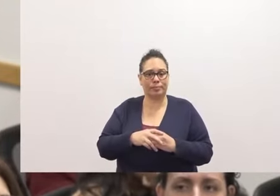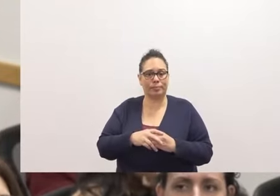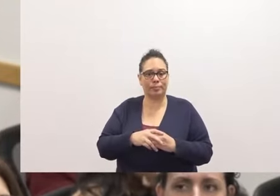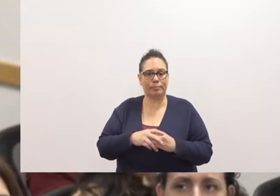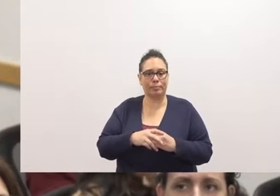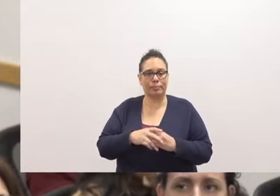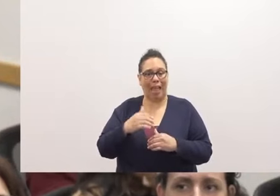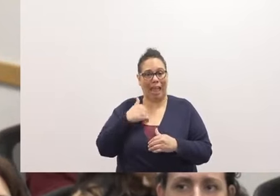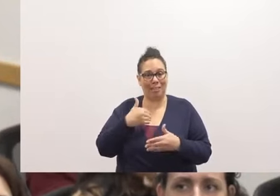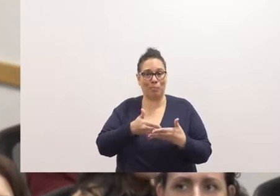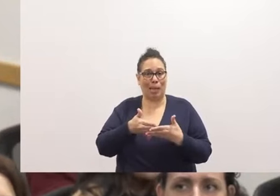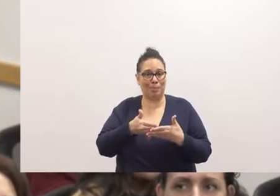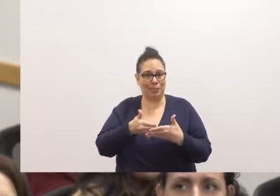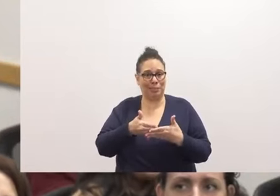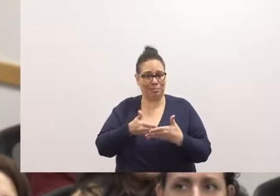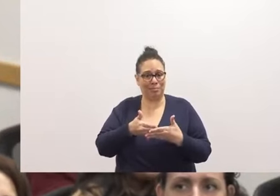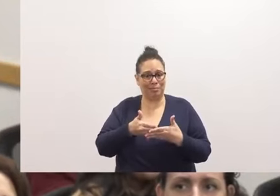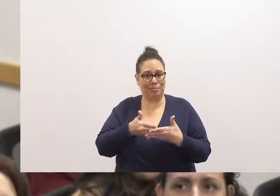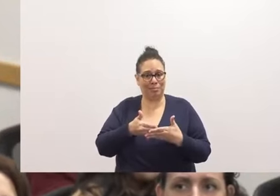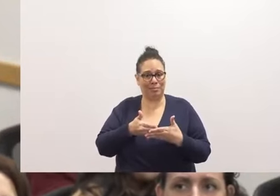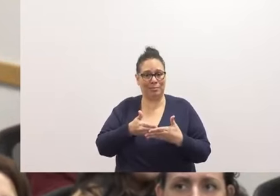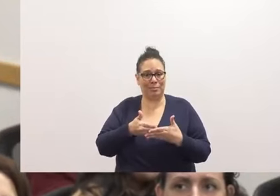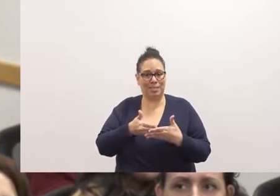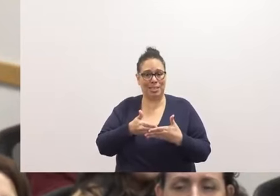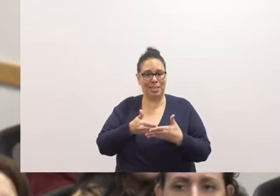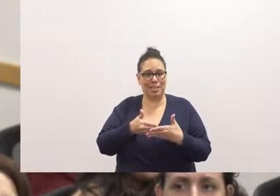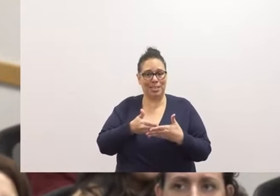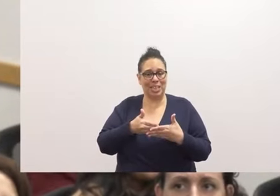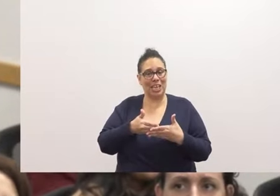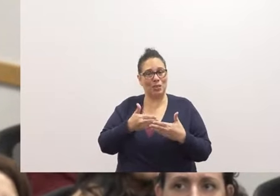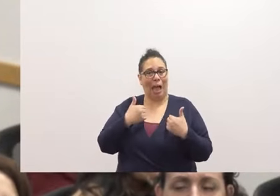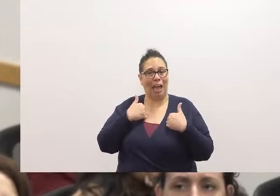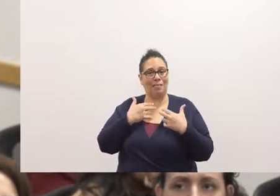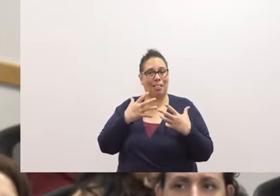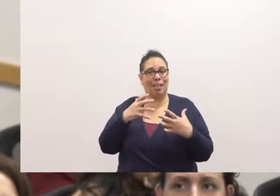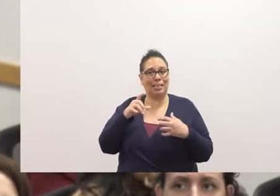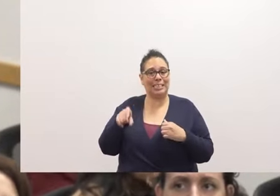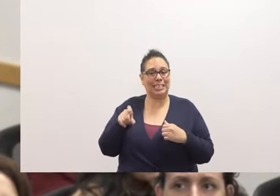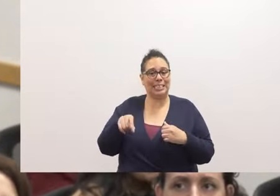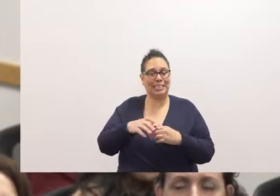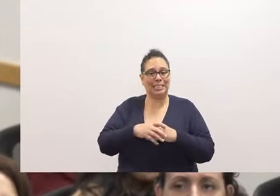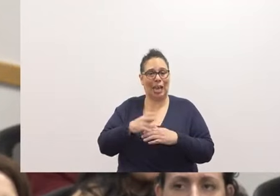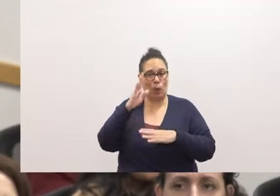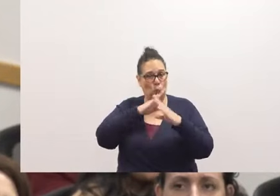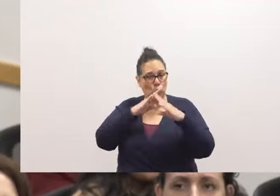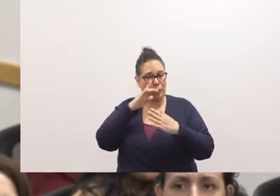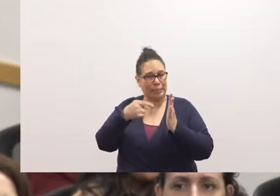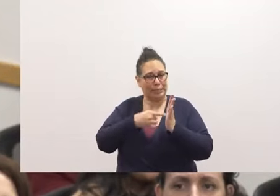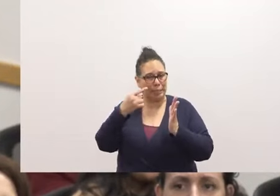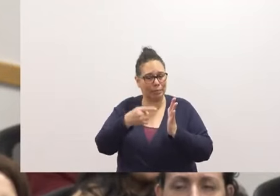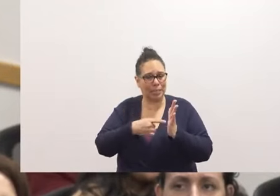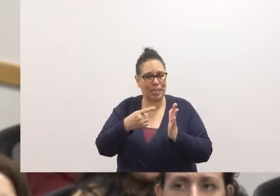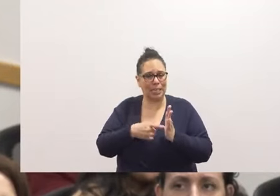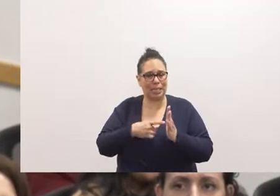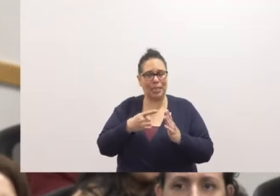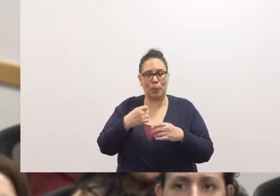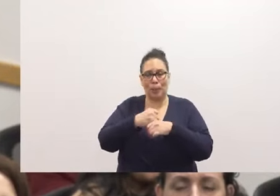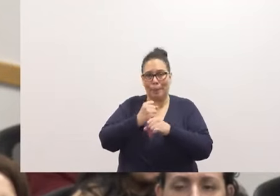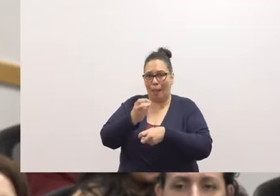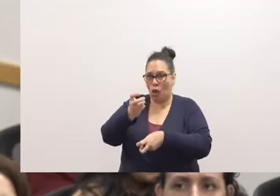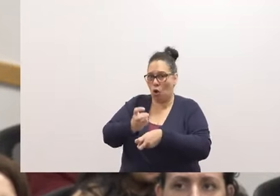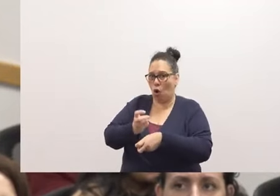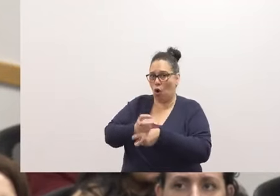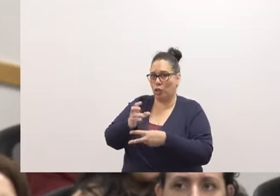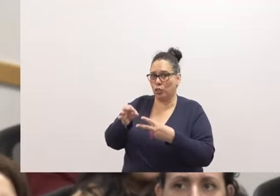I have babies who are on who have a lot of needs. And I worry sometimes when we have to make hard choices that